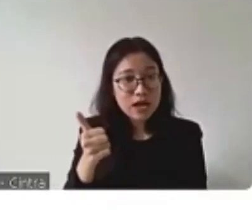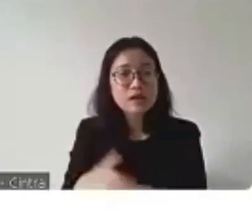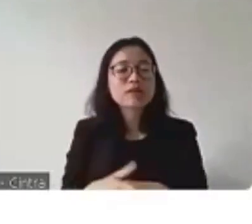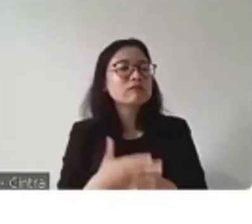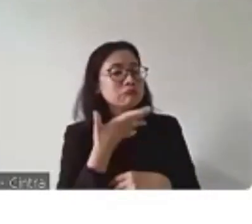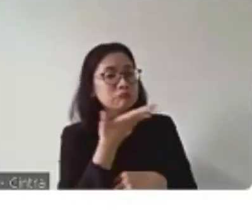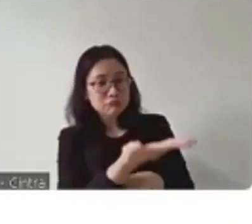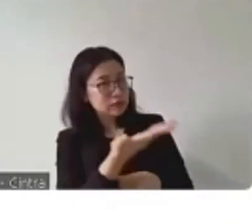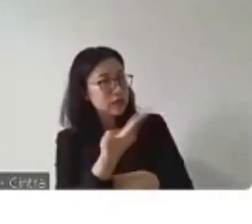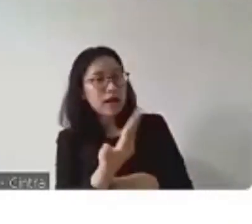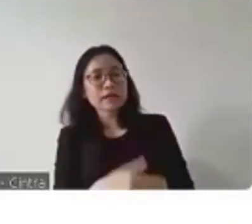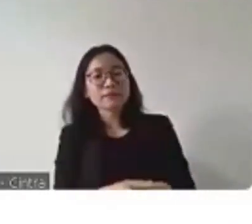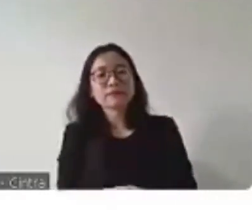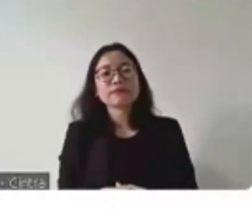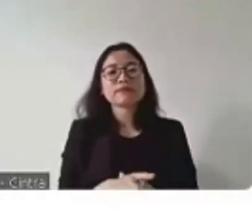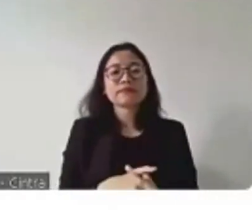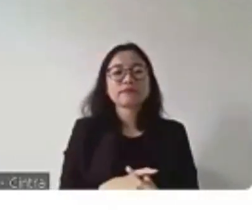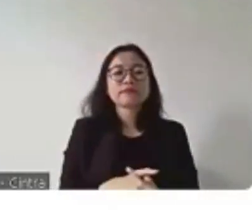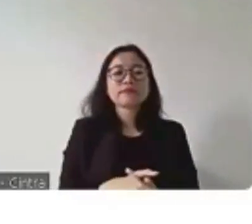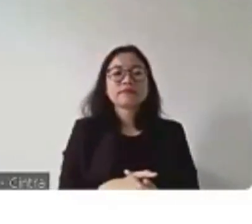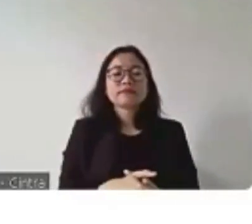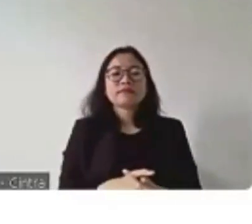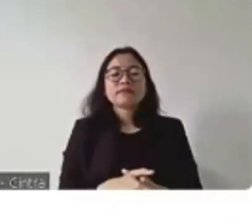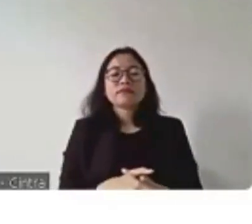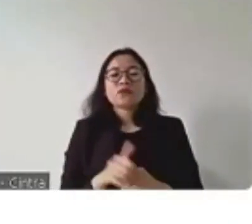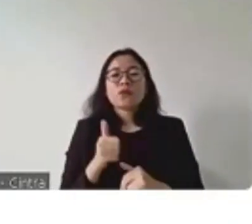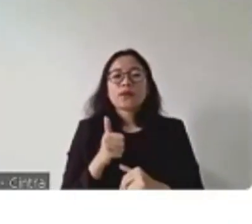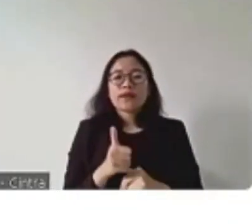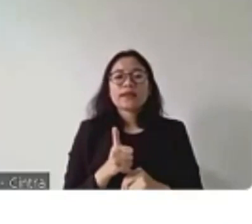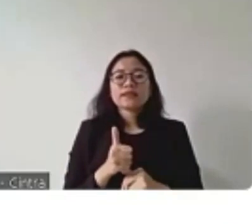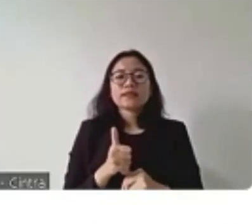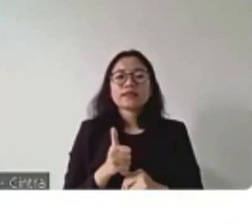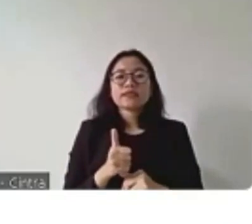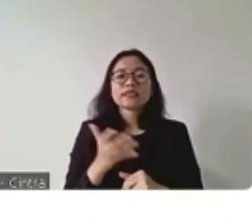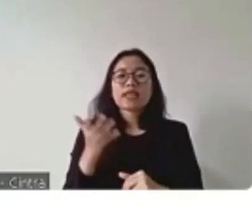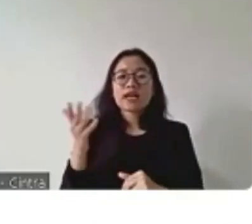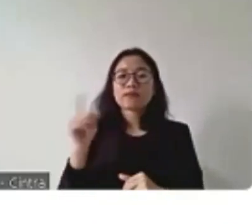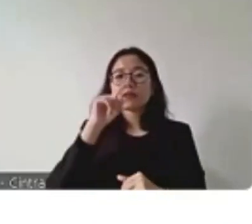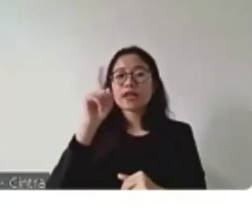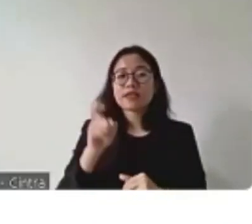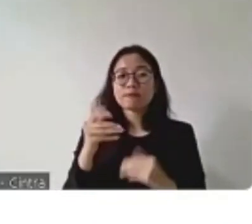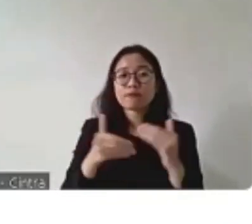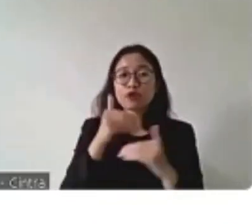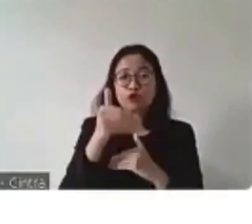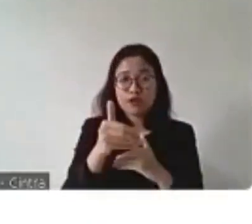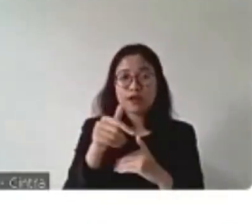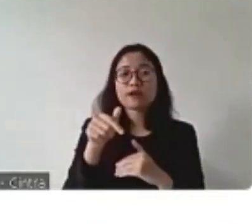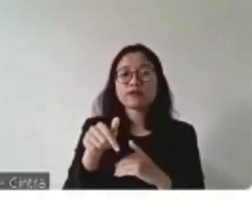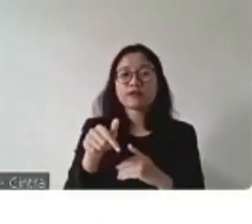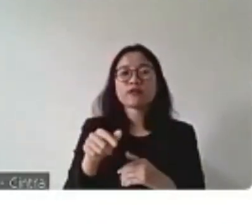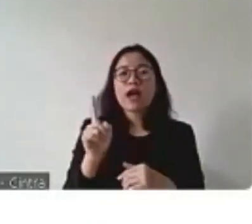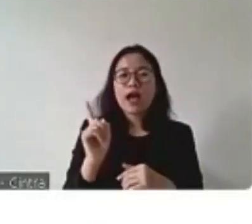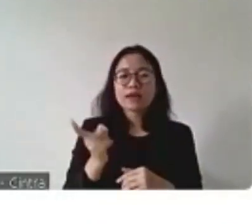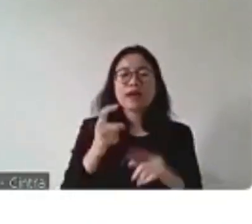Budi, because we have one more question here from Muhammad Dawam. What is the most cause